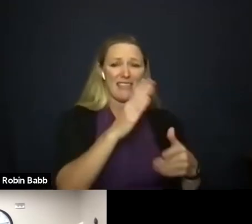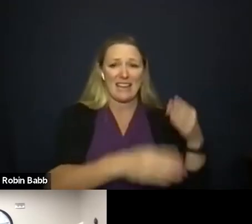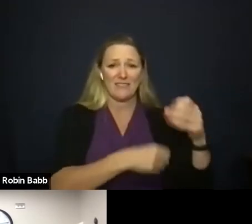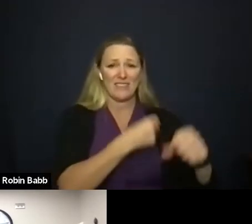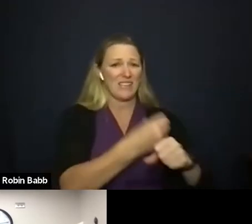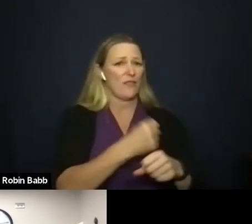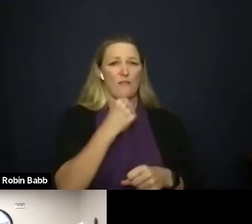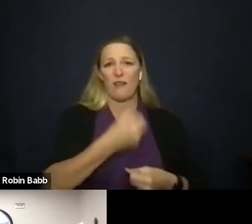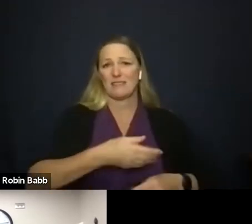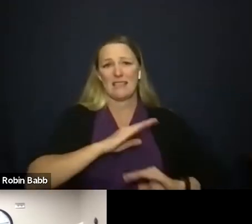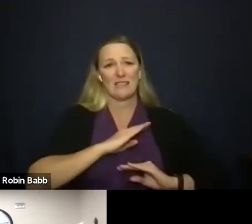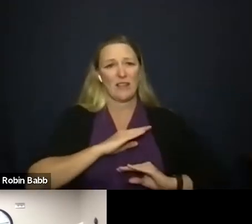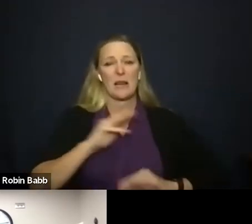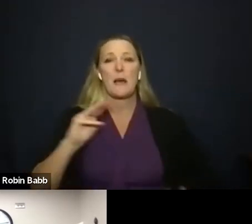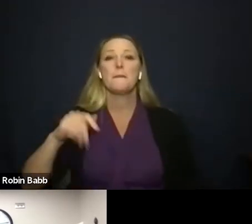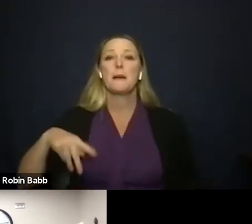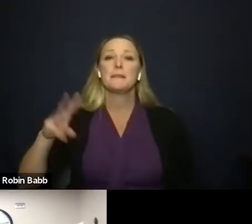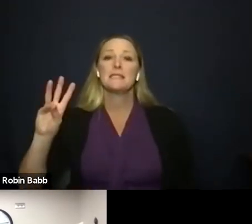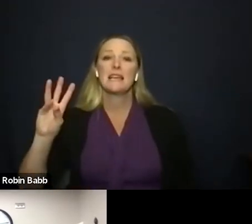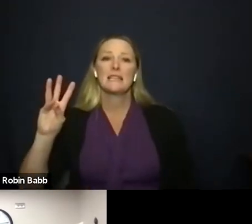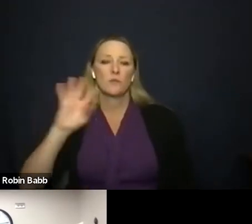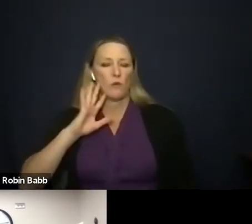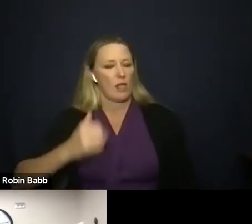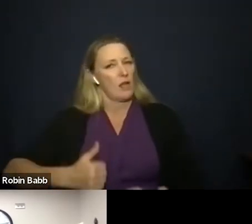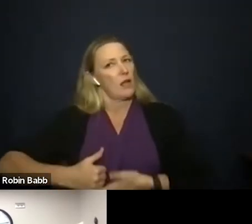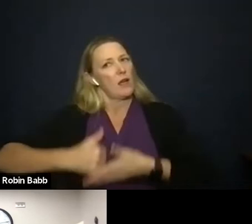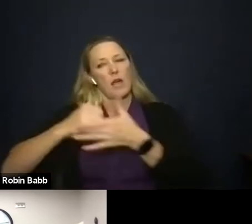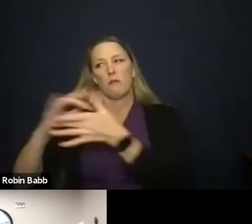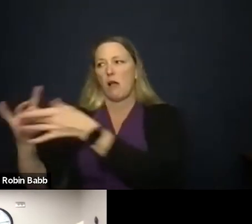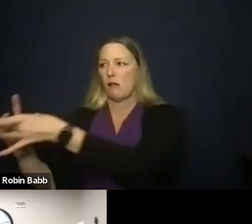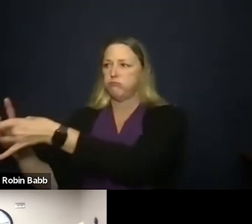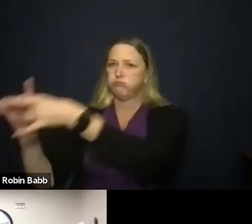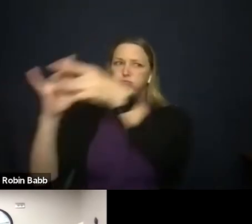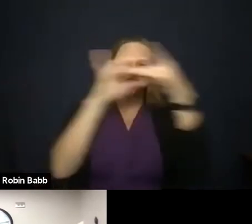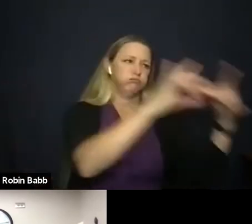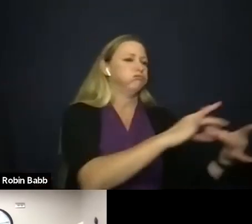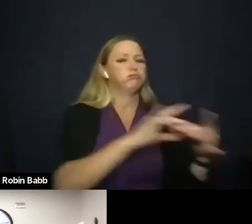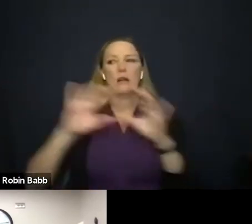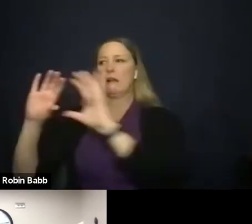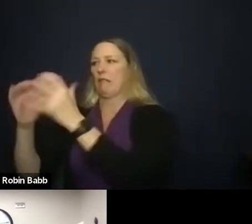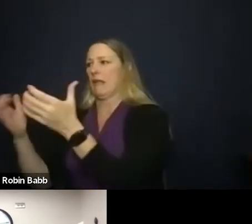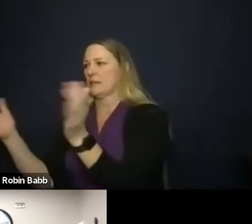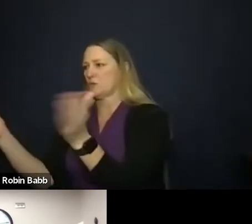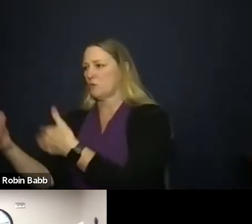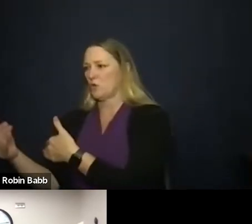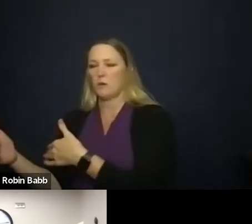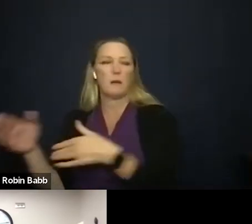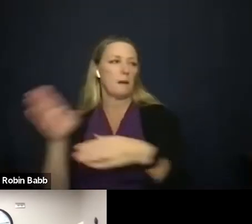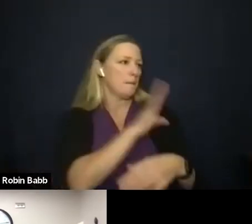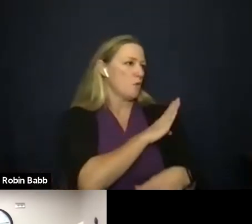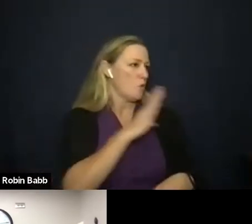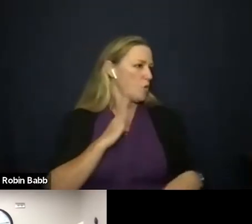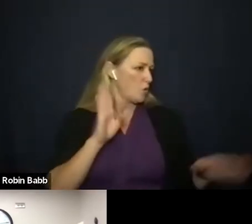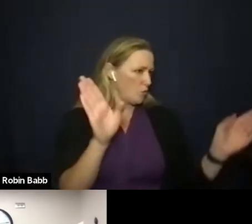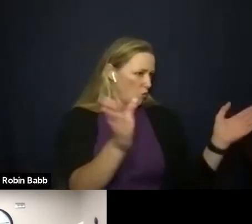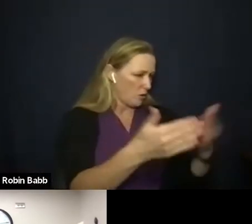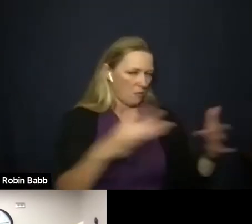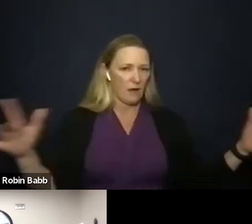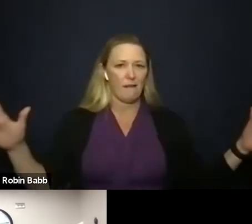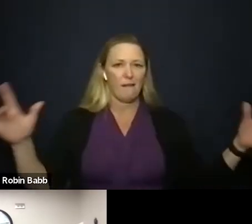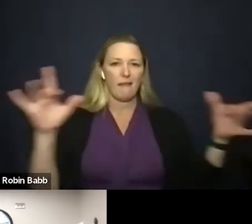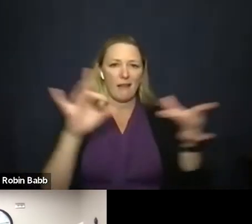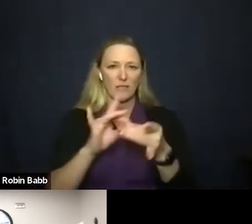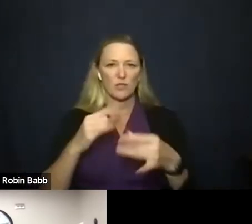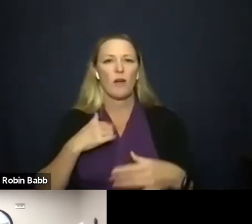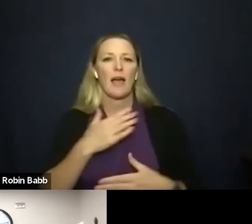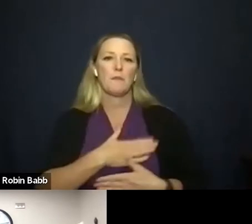six with the seven trustee areas will go a long way to bridging the classroom to the boardroom so i appreciate your support of map